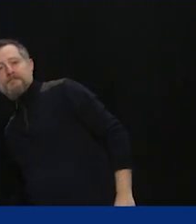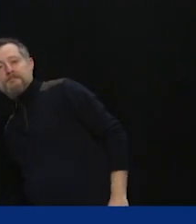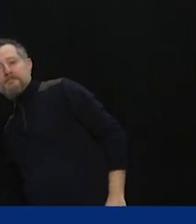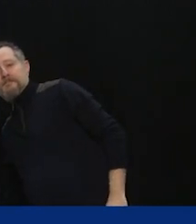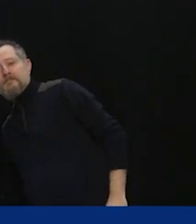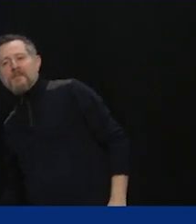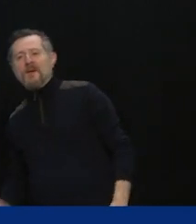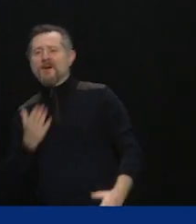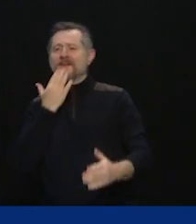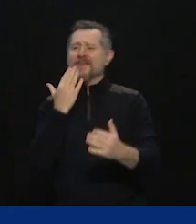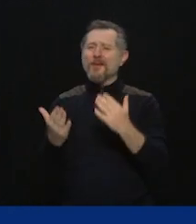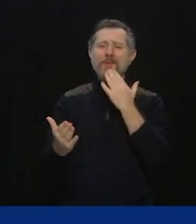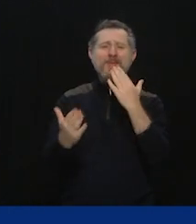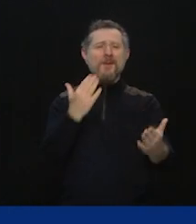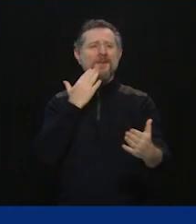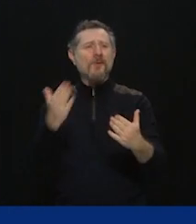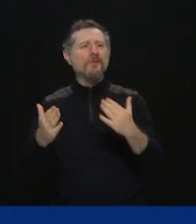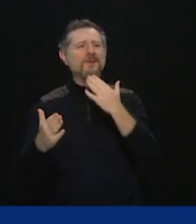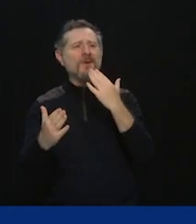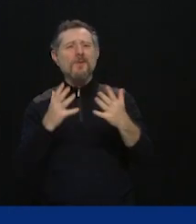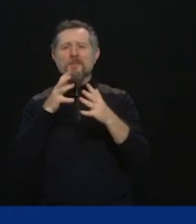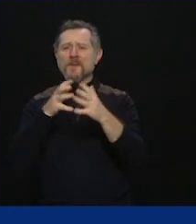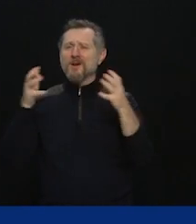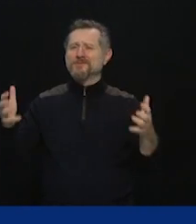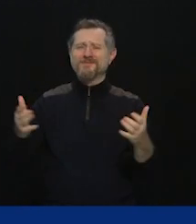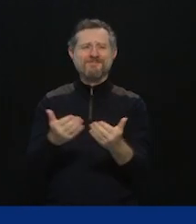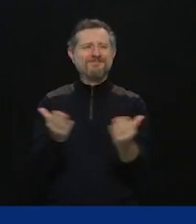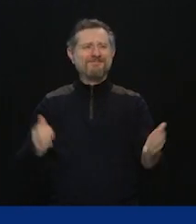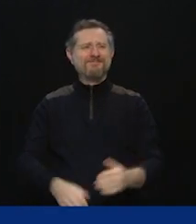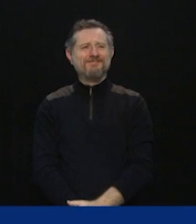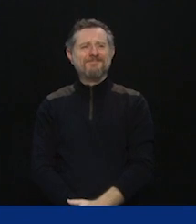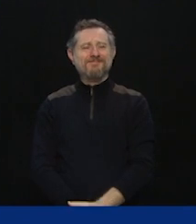Thank you. Thank you very much.